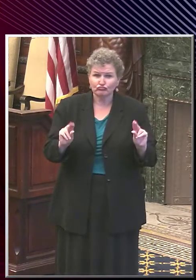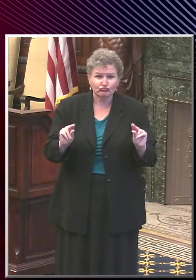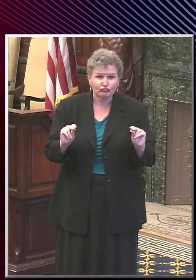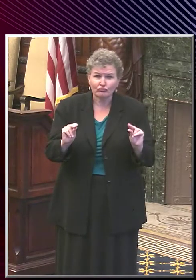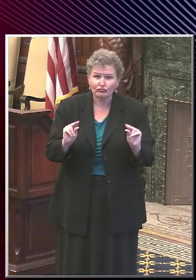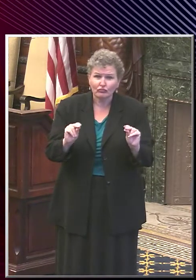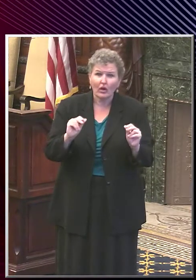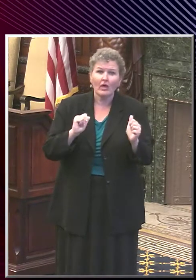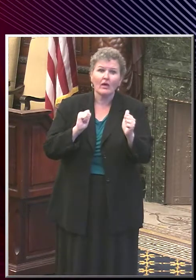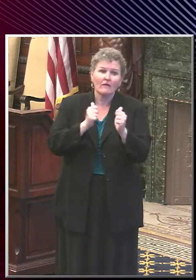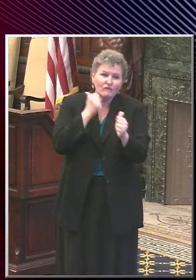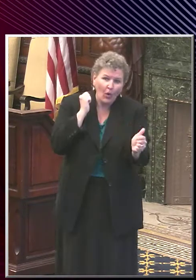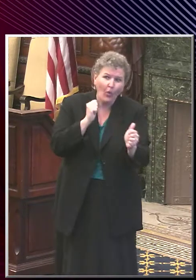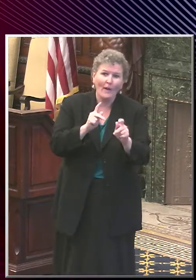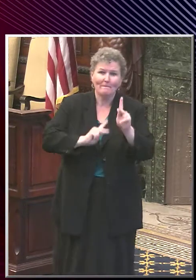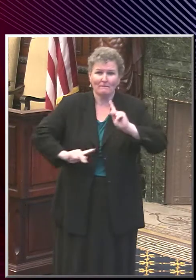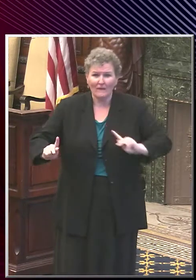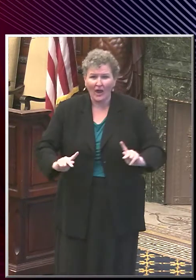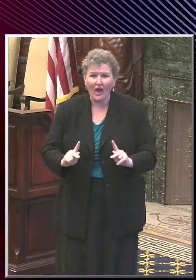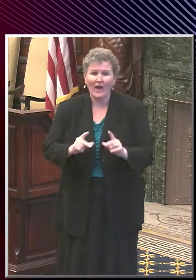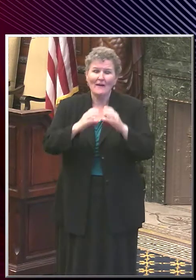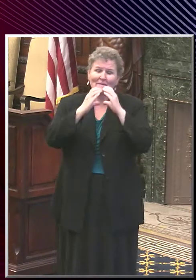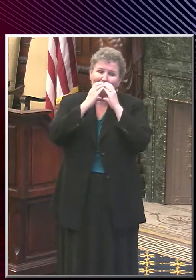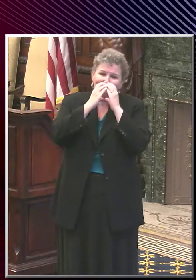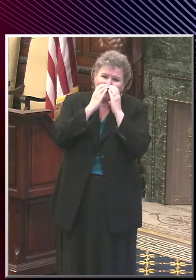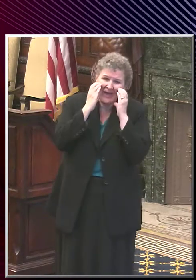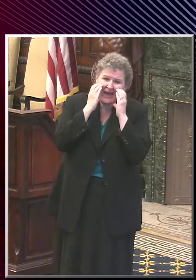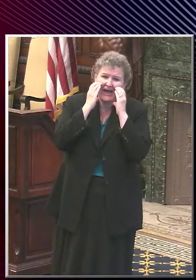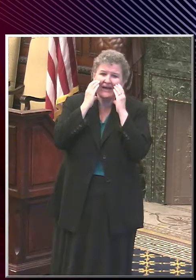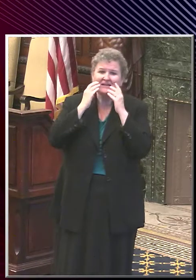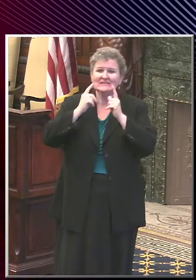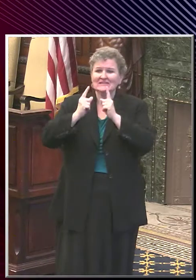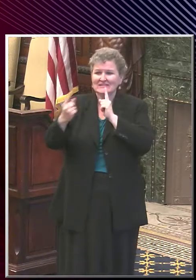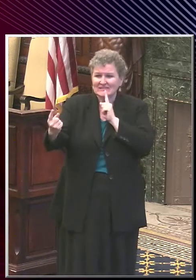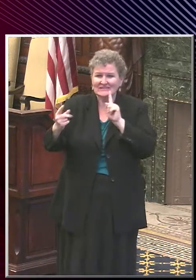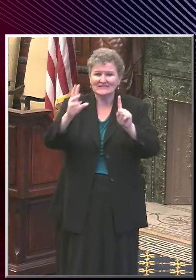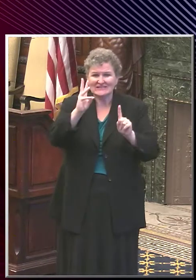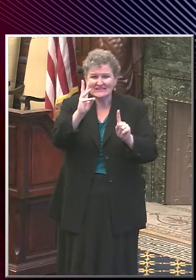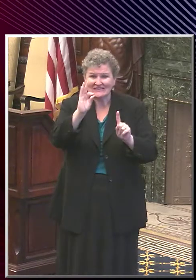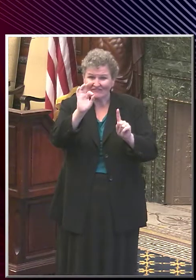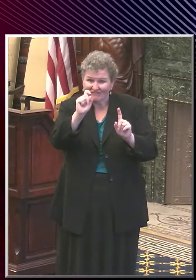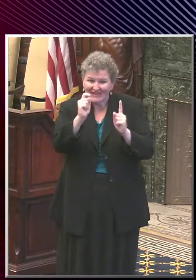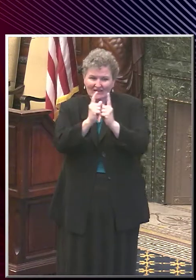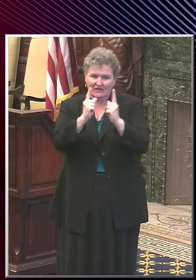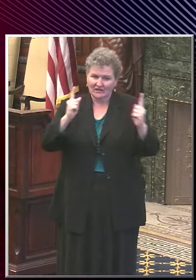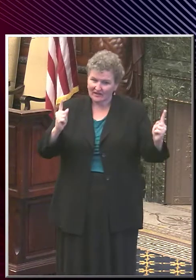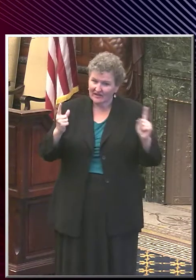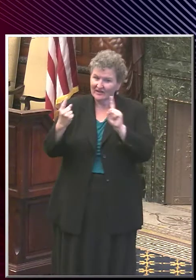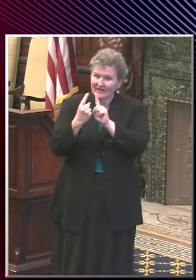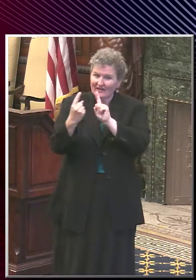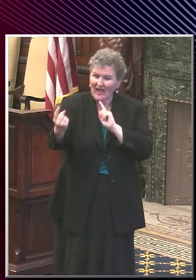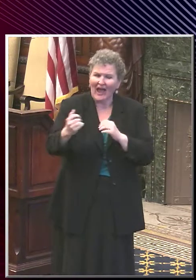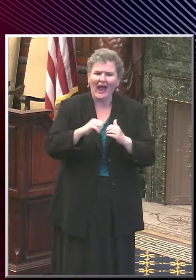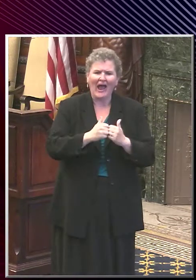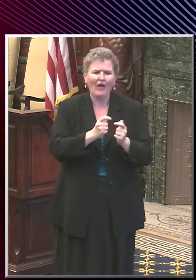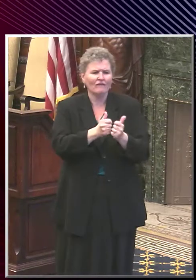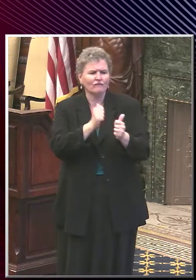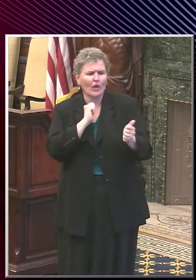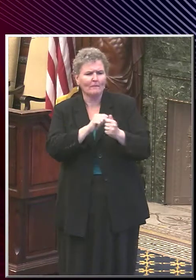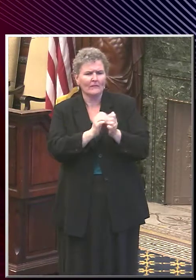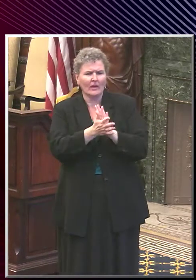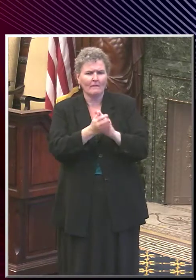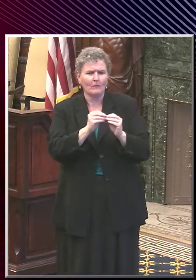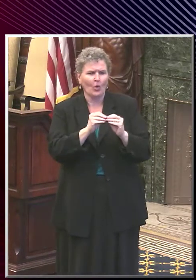kind, mask up, stay 6 feet apart. That's the way we will all avoid becoming one of those parts of the country where numbers